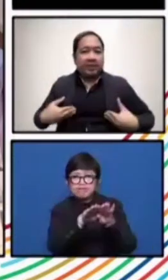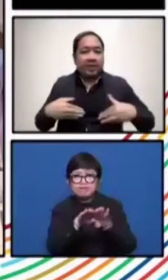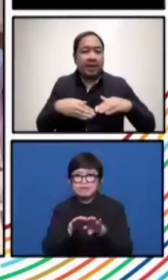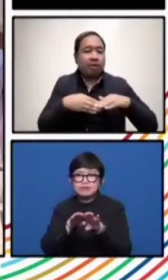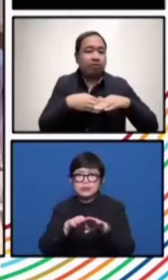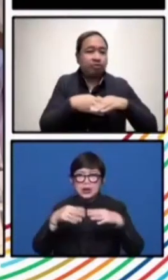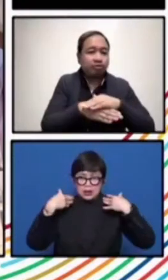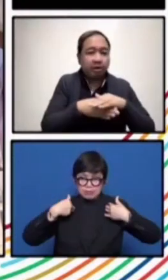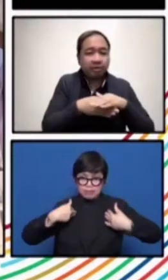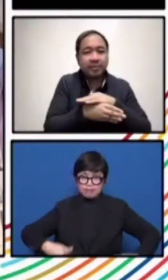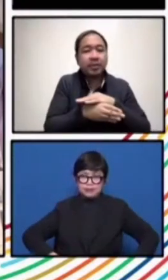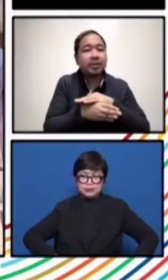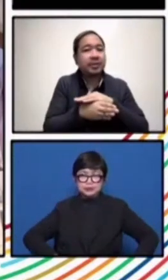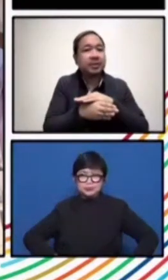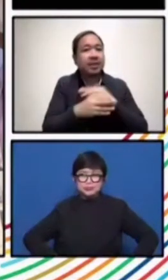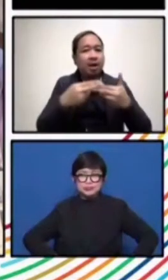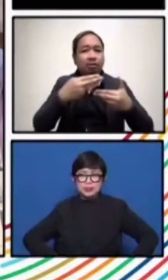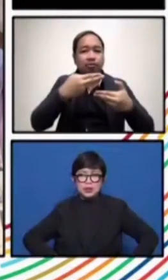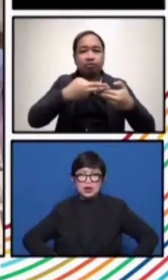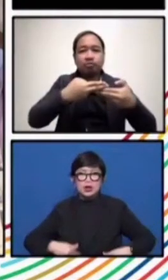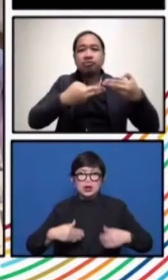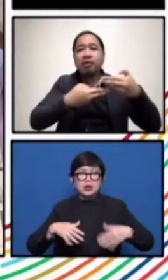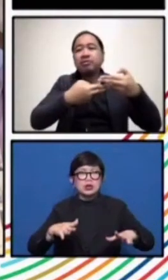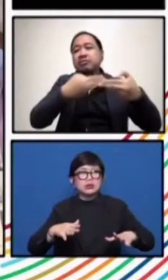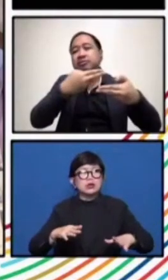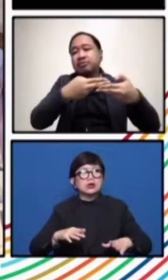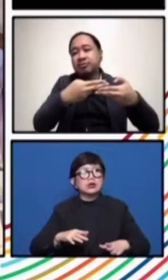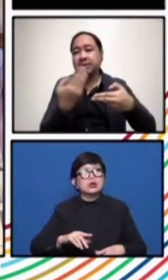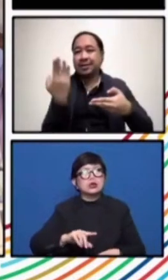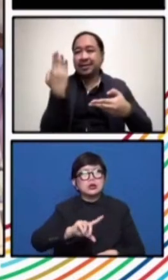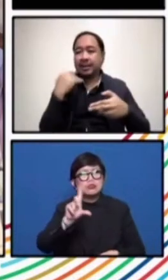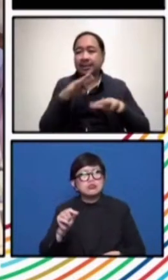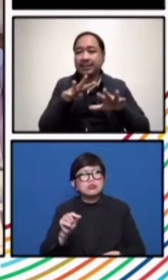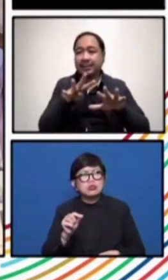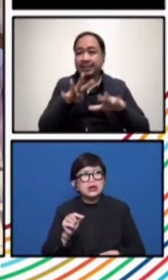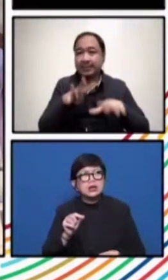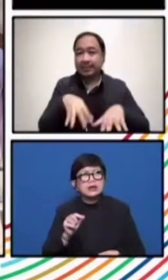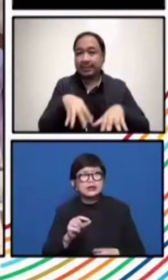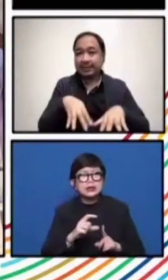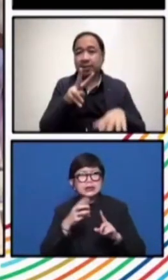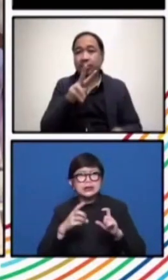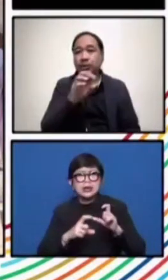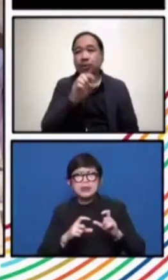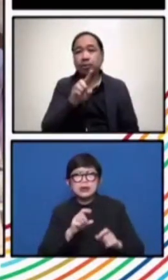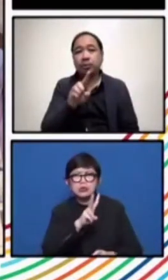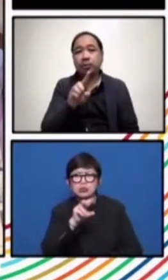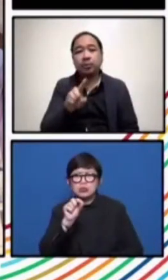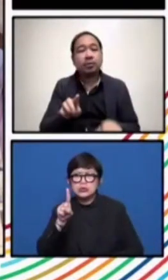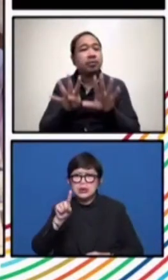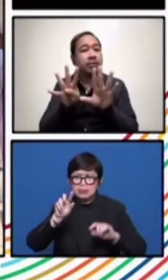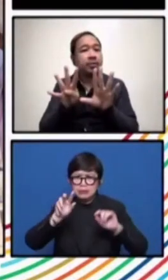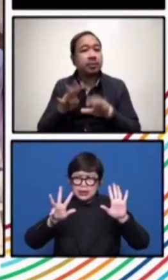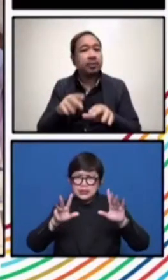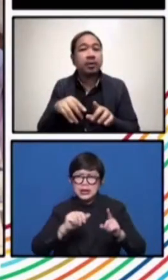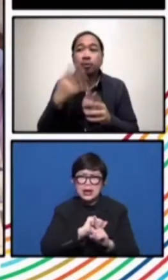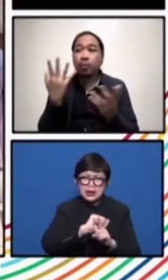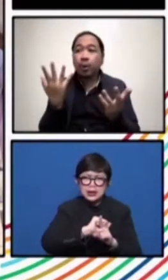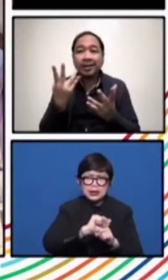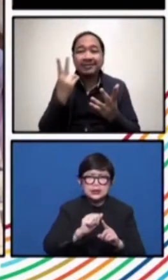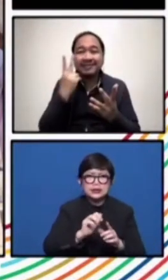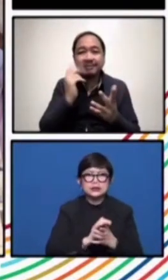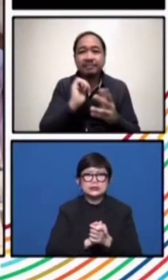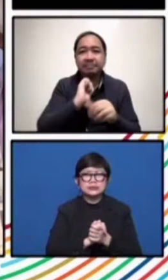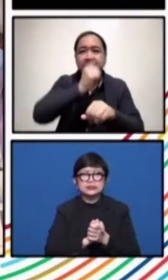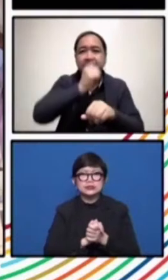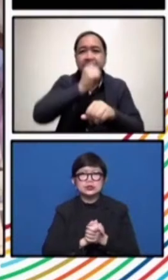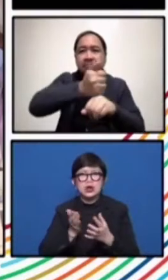in September 2019 and has throughout our physical accessibility trending in 10 provinces